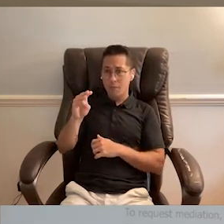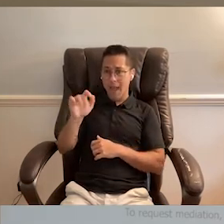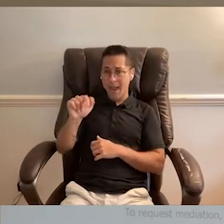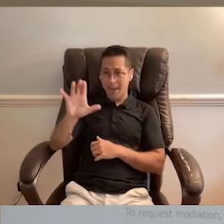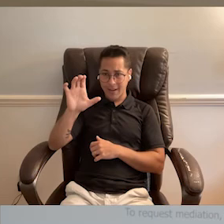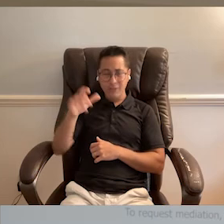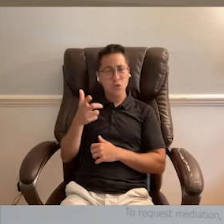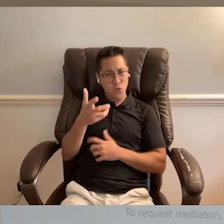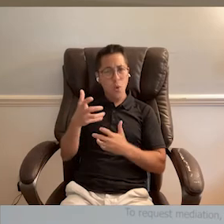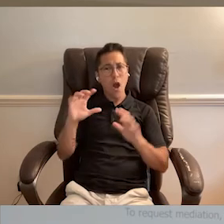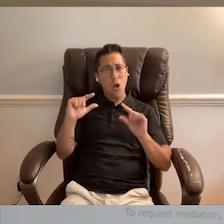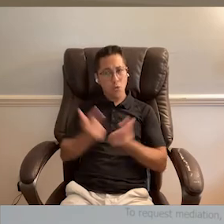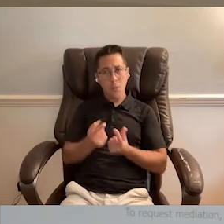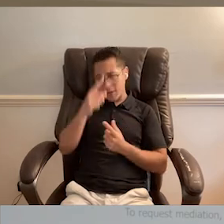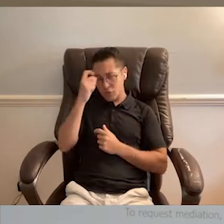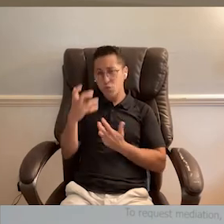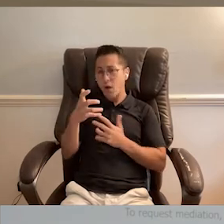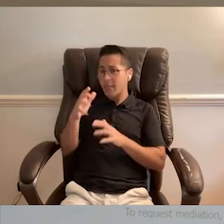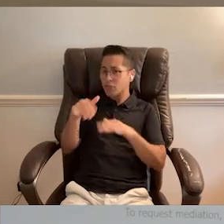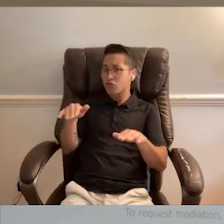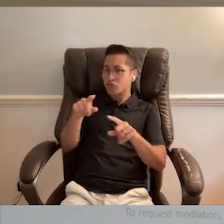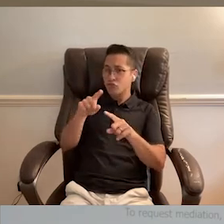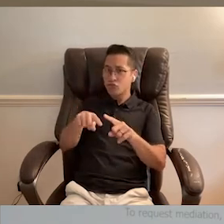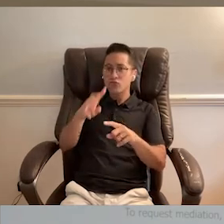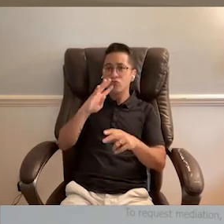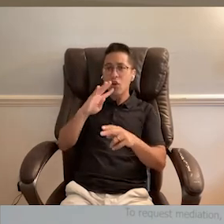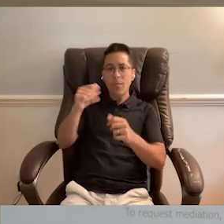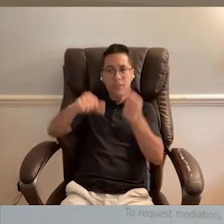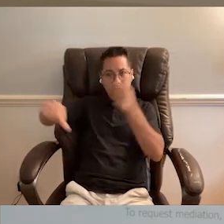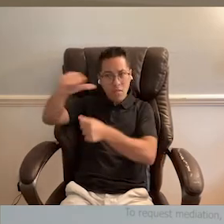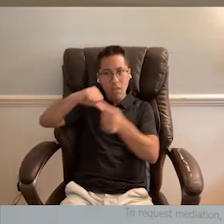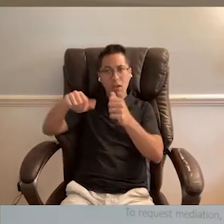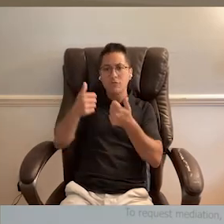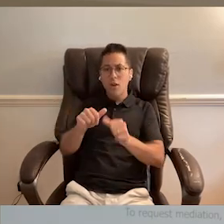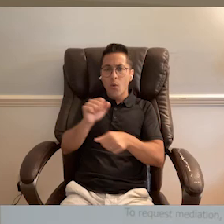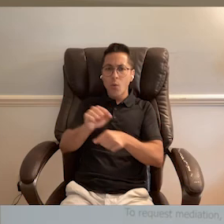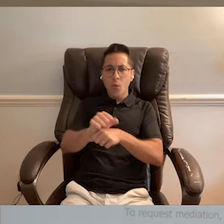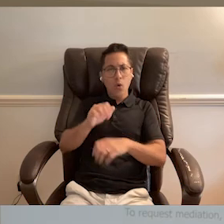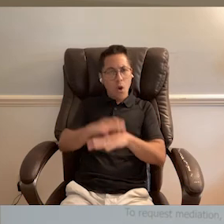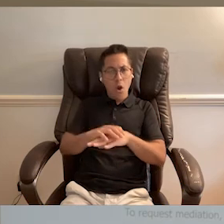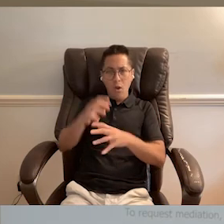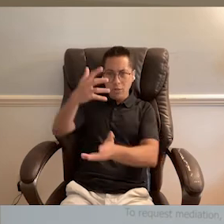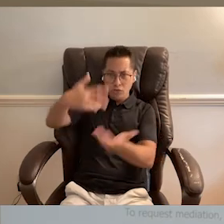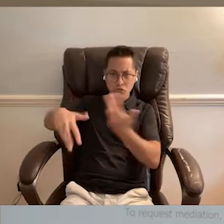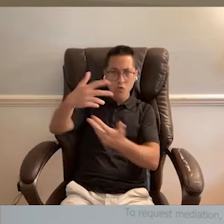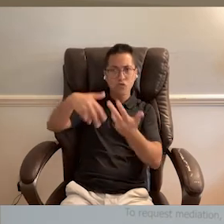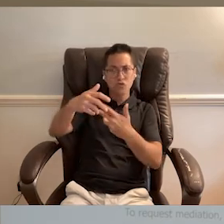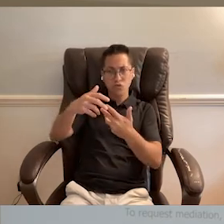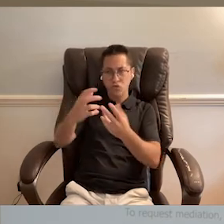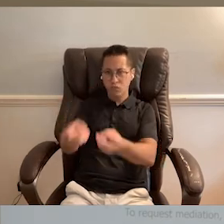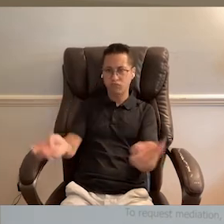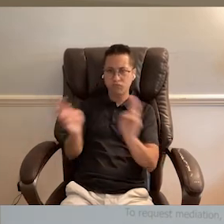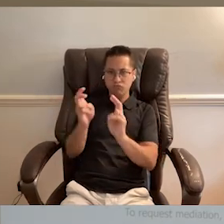you want the children to be able to talk to each other and try and work on the social interaction of those children. So